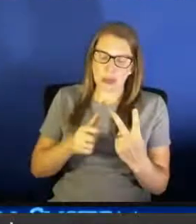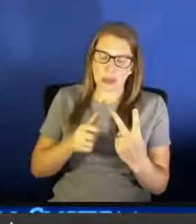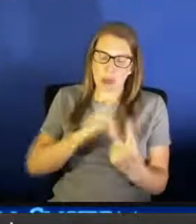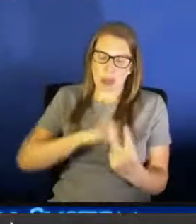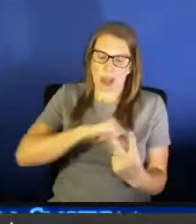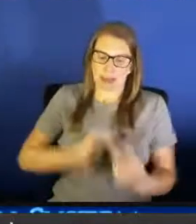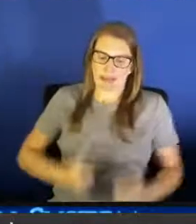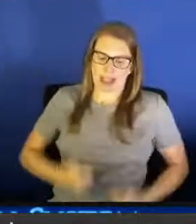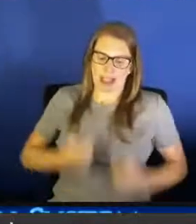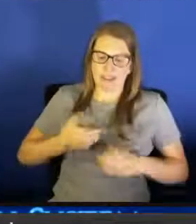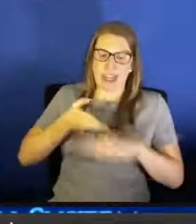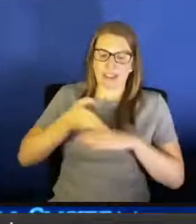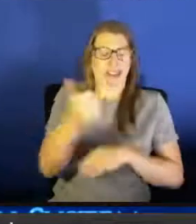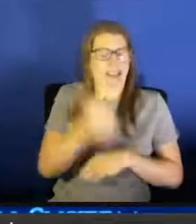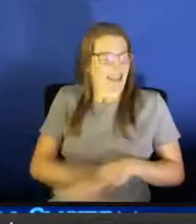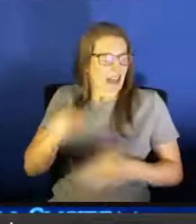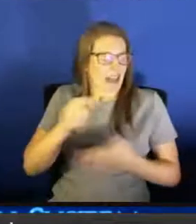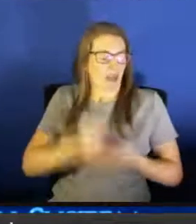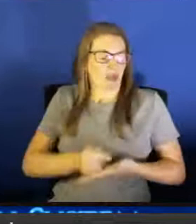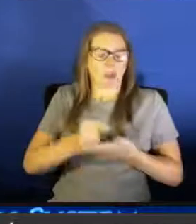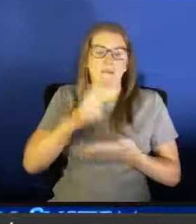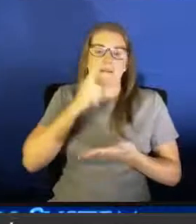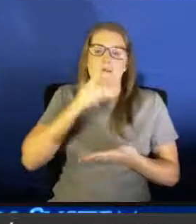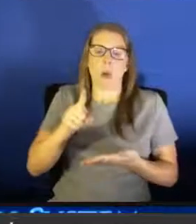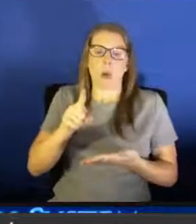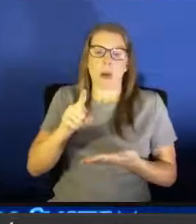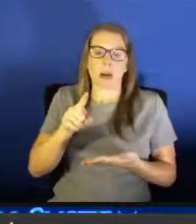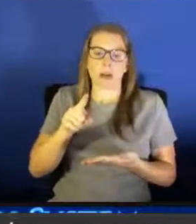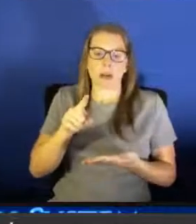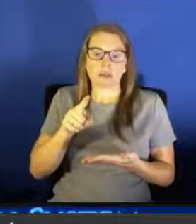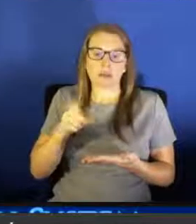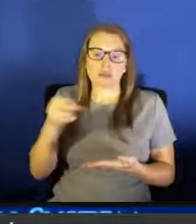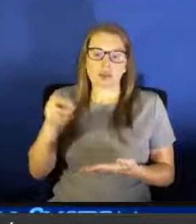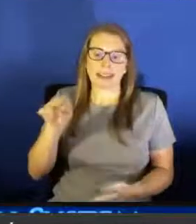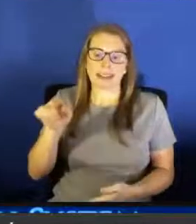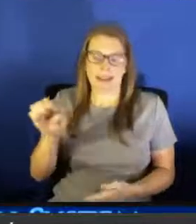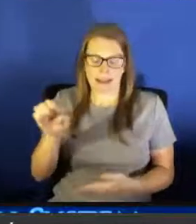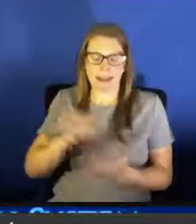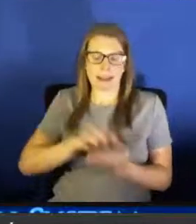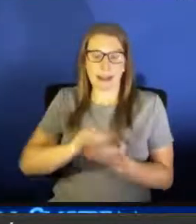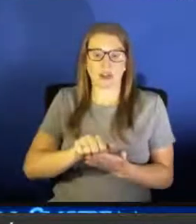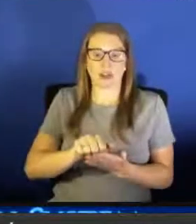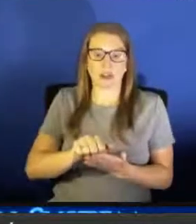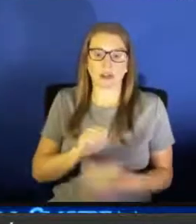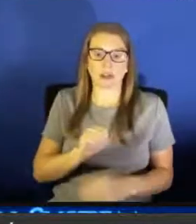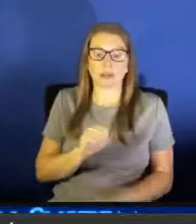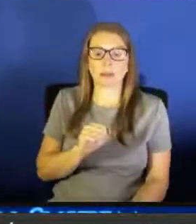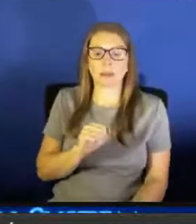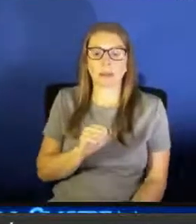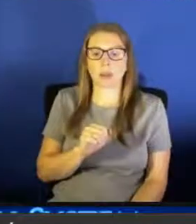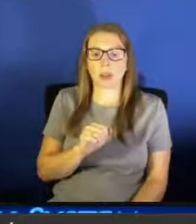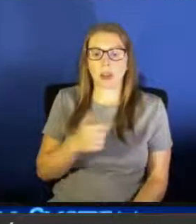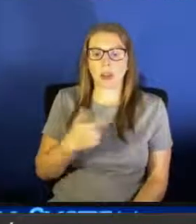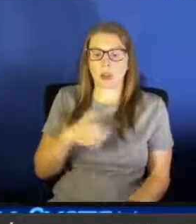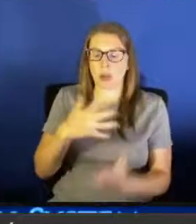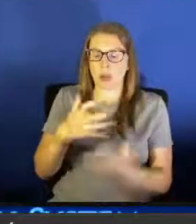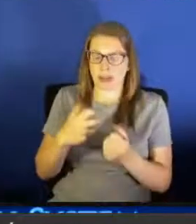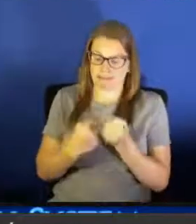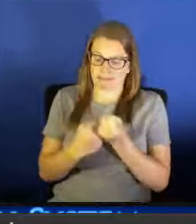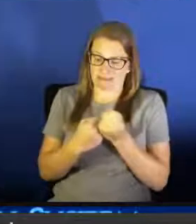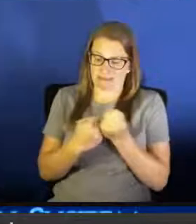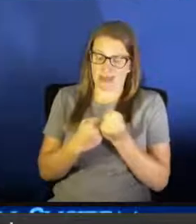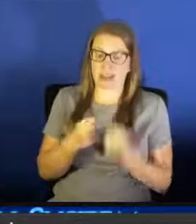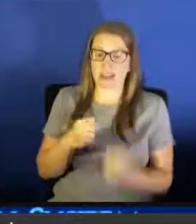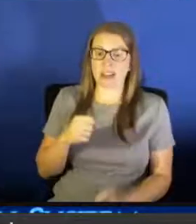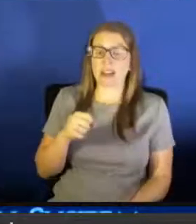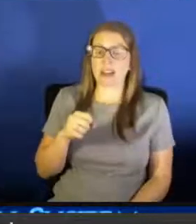treatment of prostate cancer. With the Rezia sparing surgery, what we're trying to do is preserve the backing of the bladder and the urethra